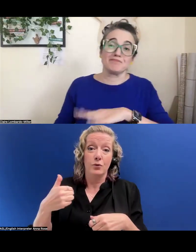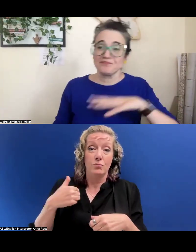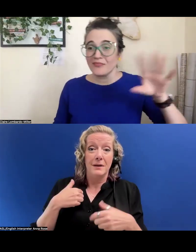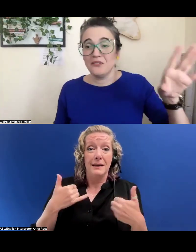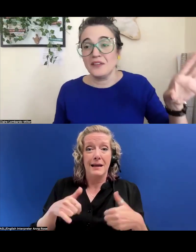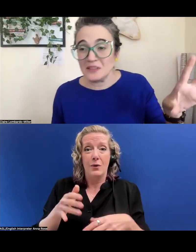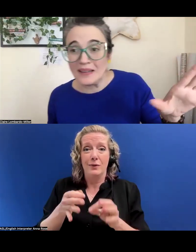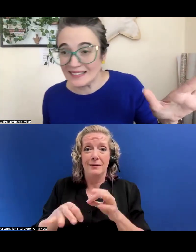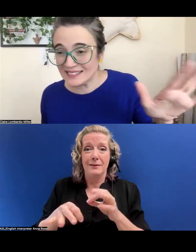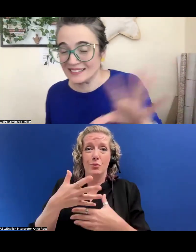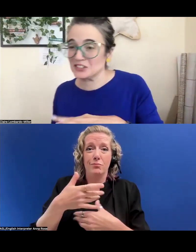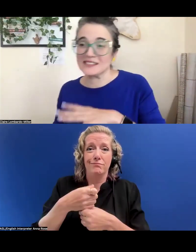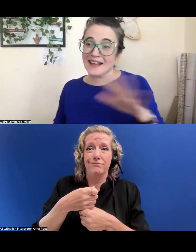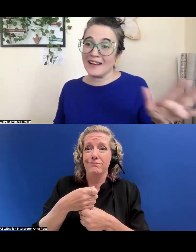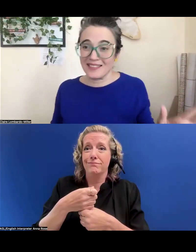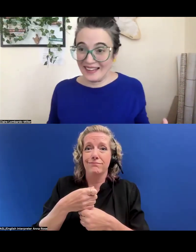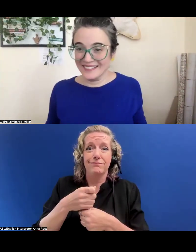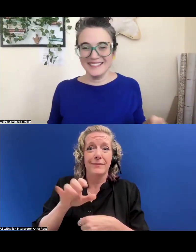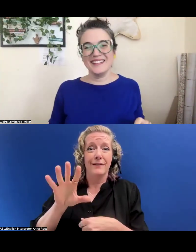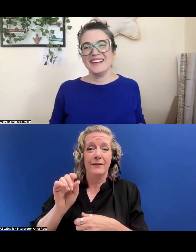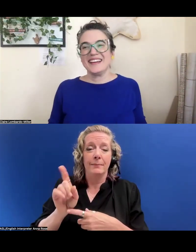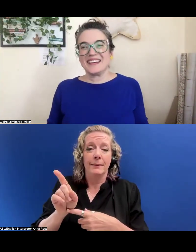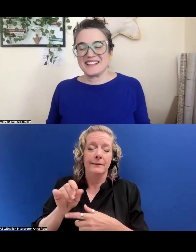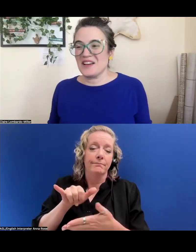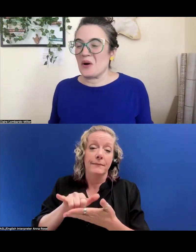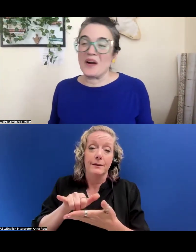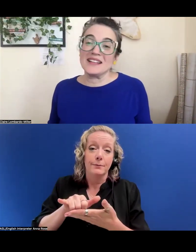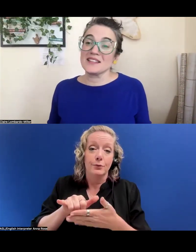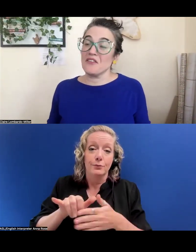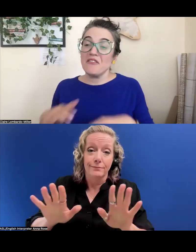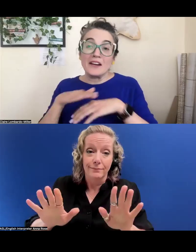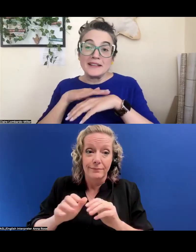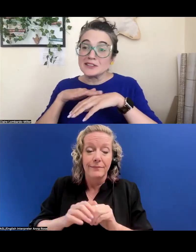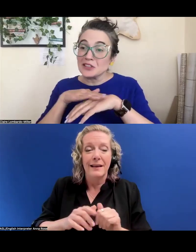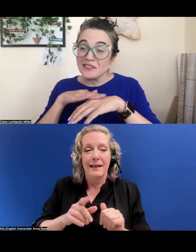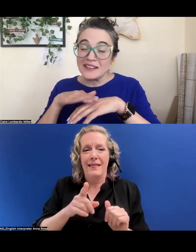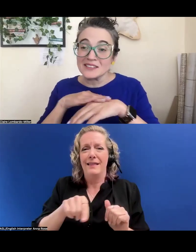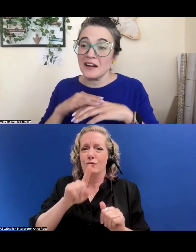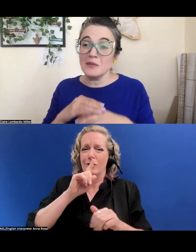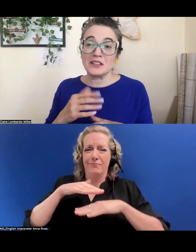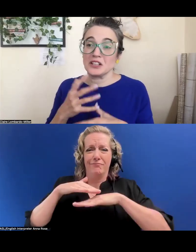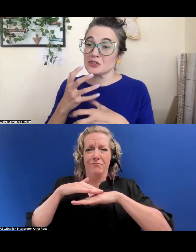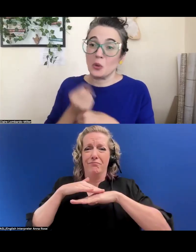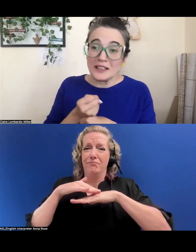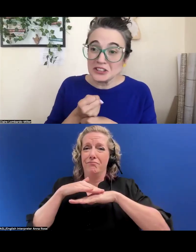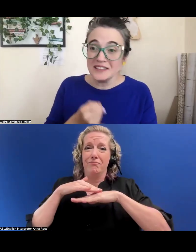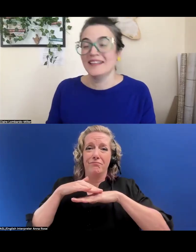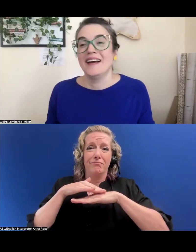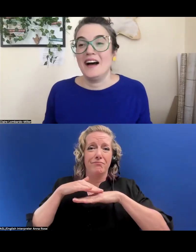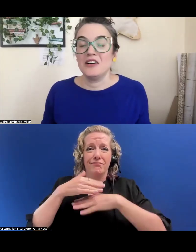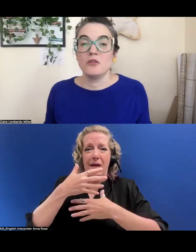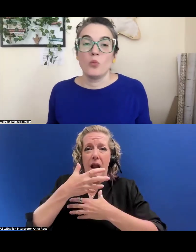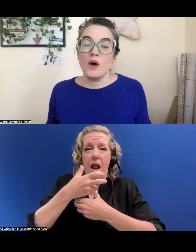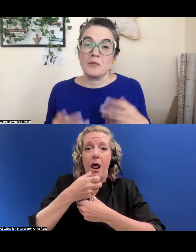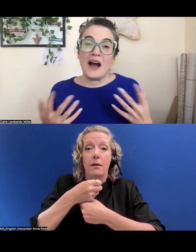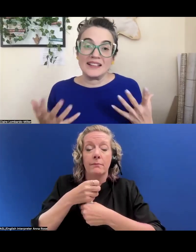in 50 minutes is just not a thing. So this is a very surface, very much a squish